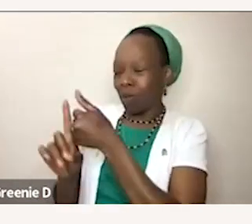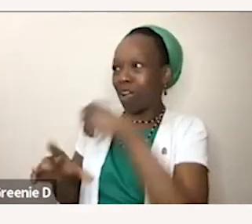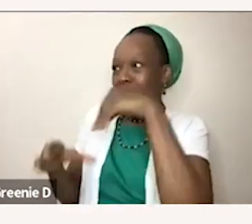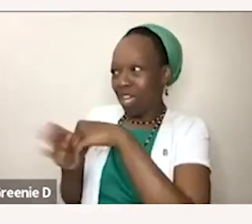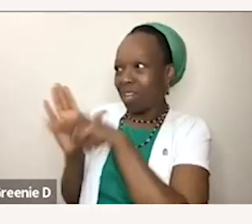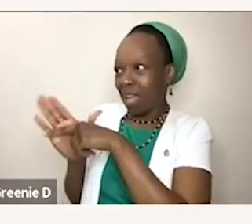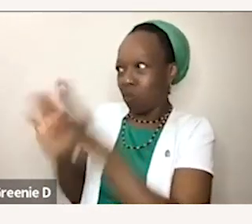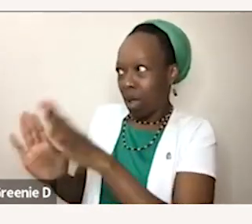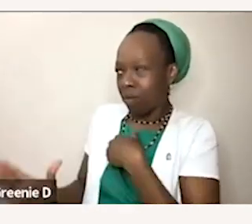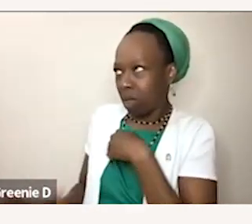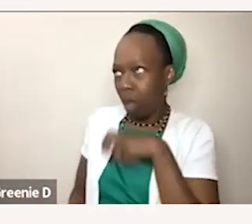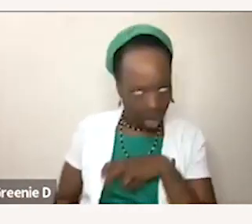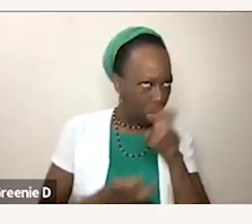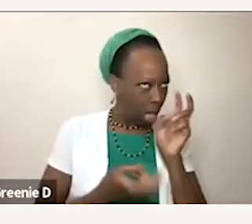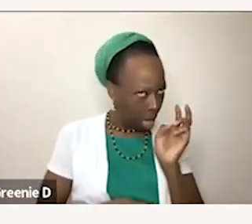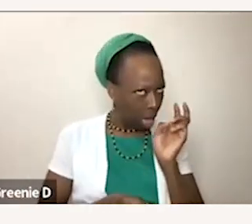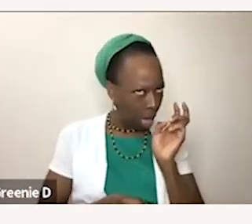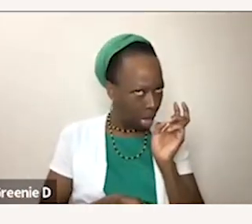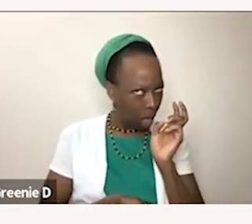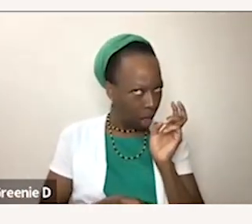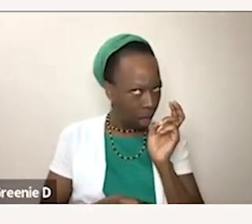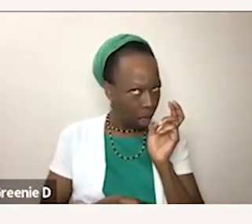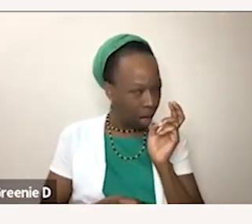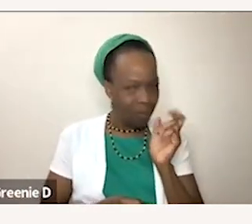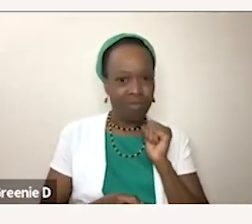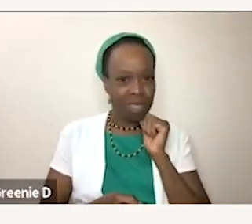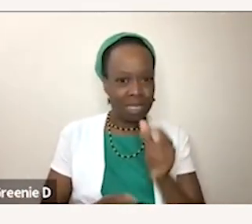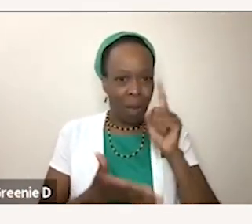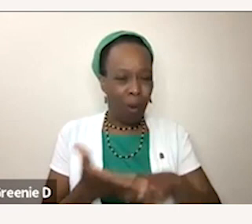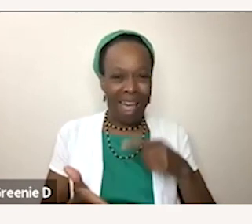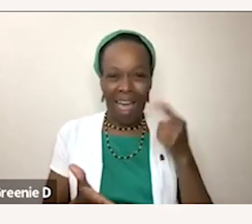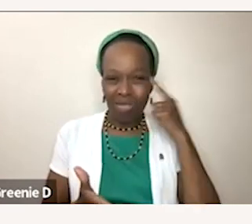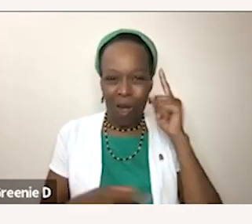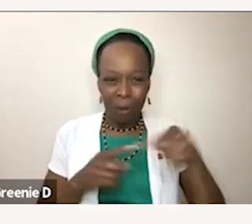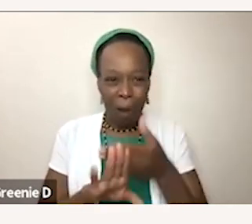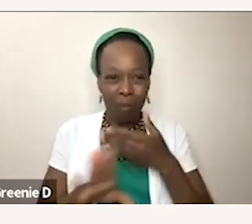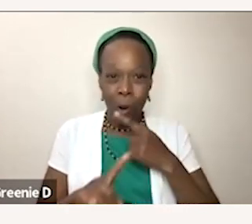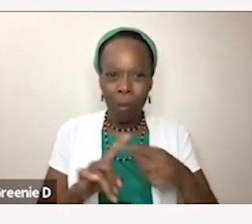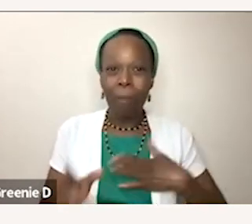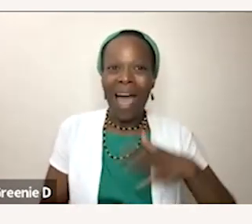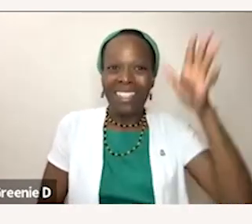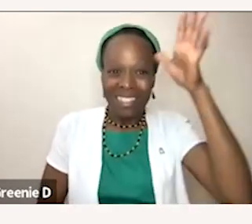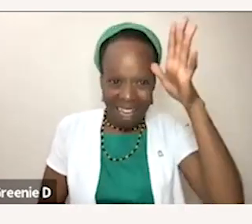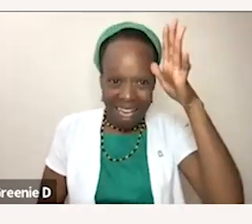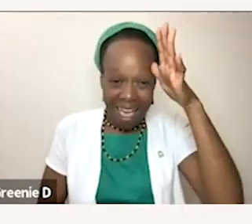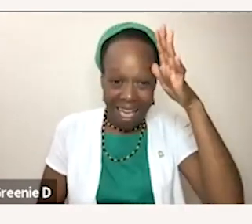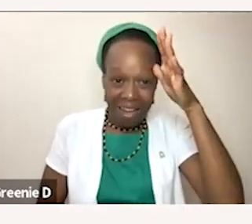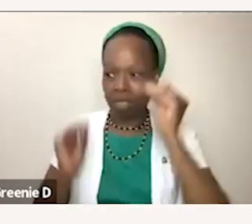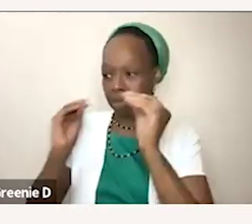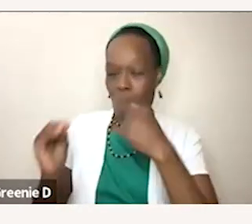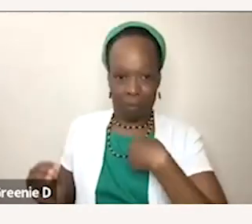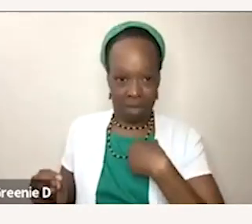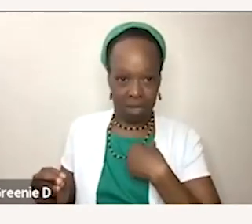like, 13-year-old Ashley, that's not something I'd ever thought about before. So disabled people are far